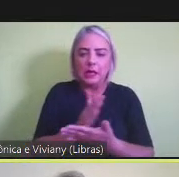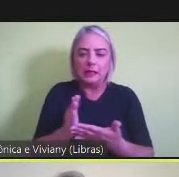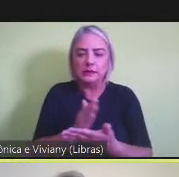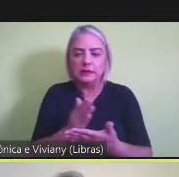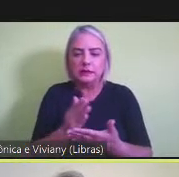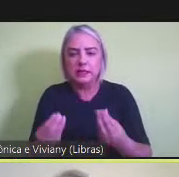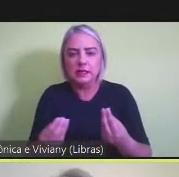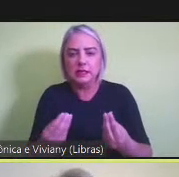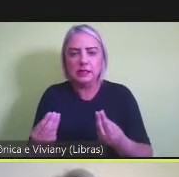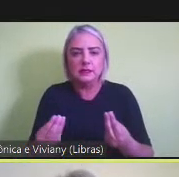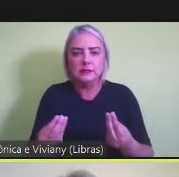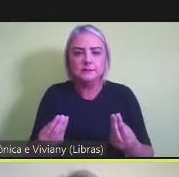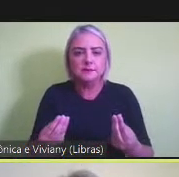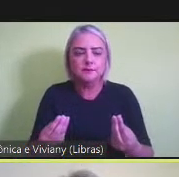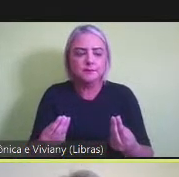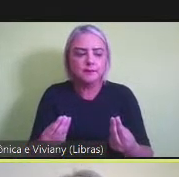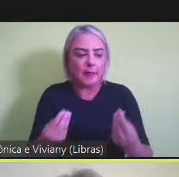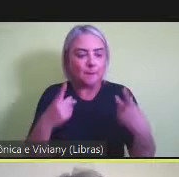and